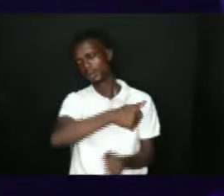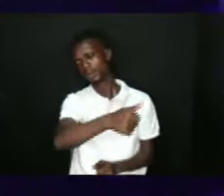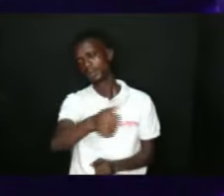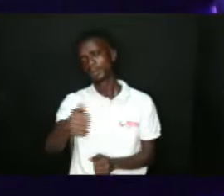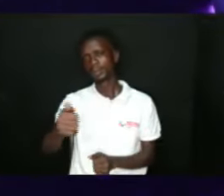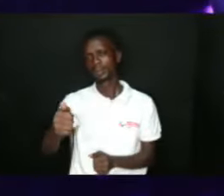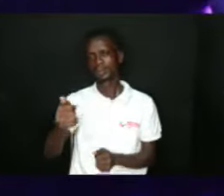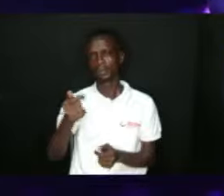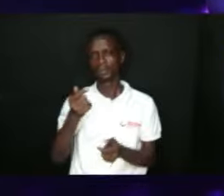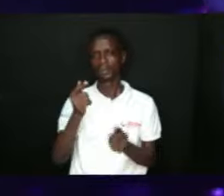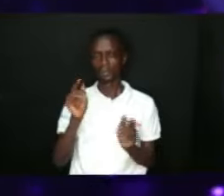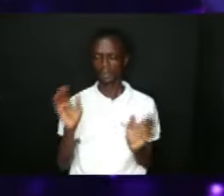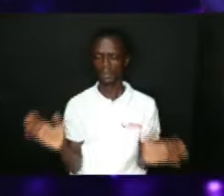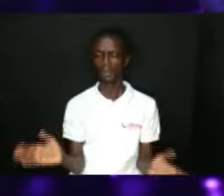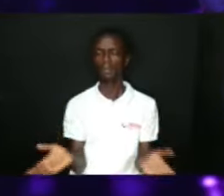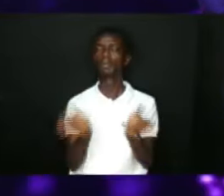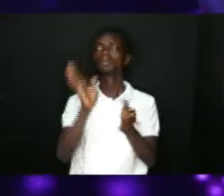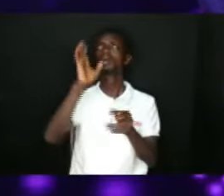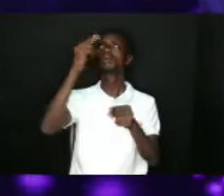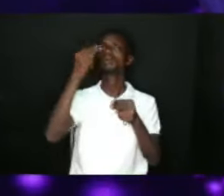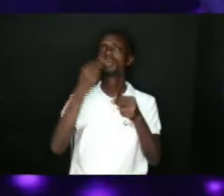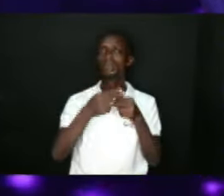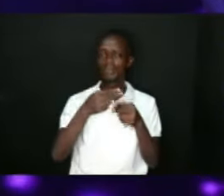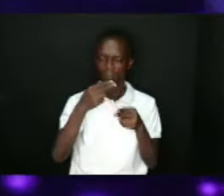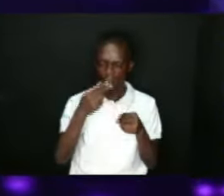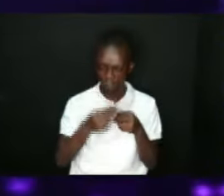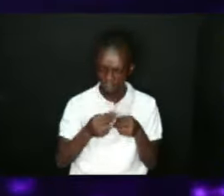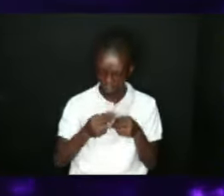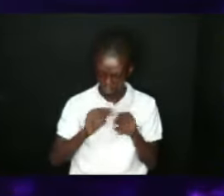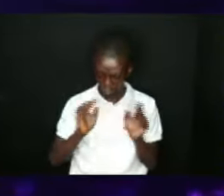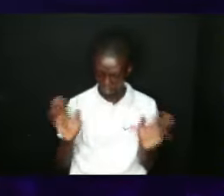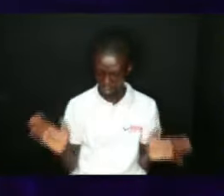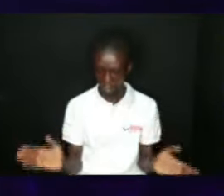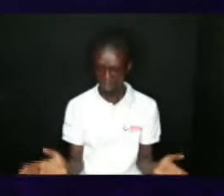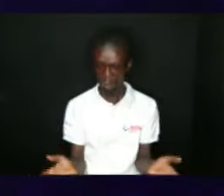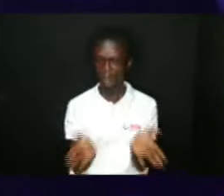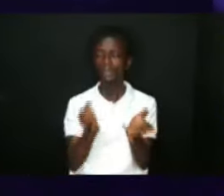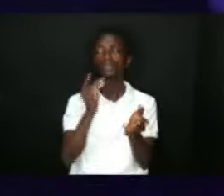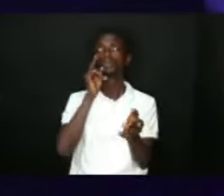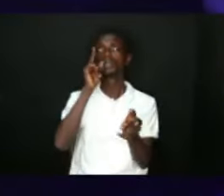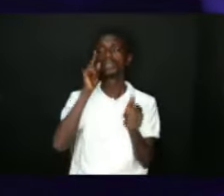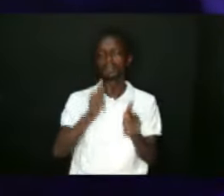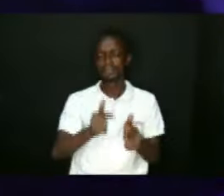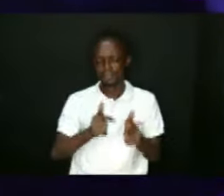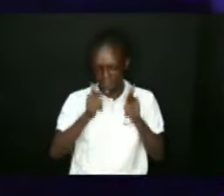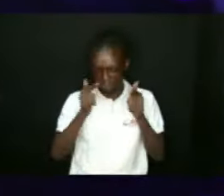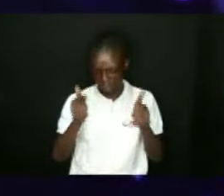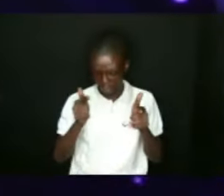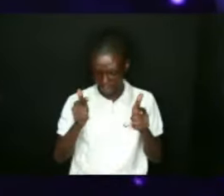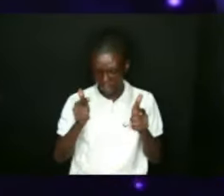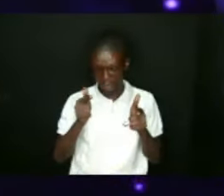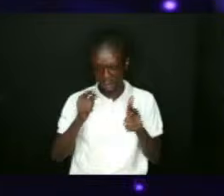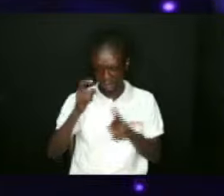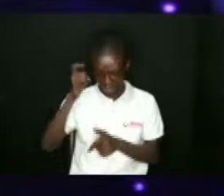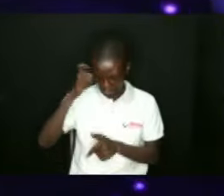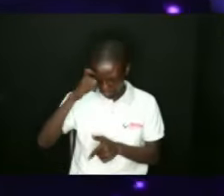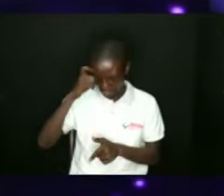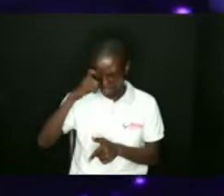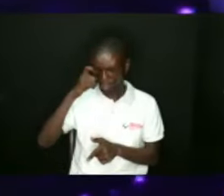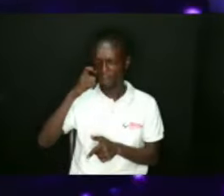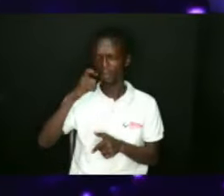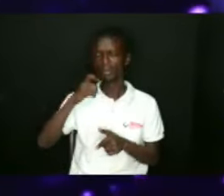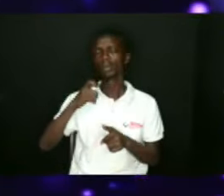We exalt your name. We exalt your greatness and wisdom, O